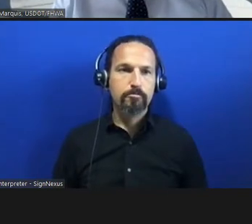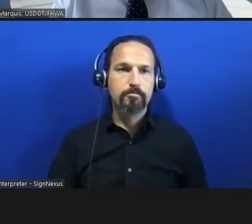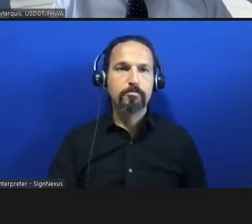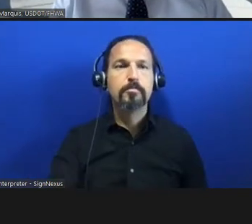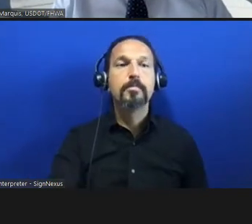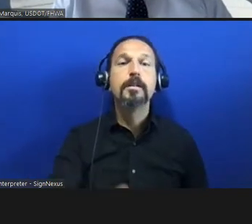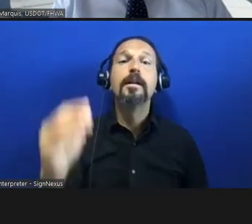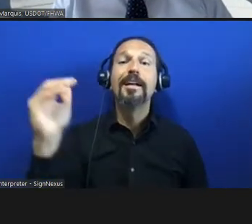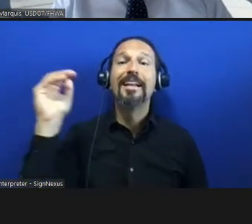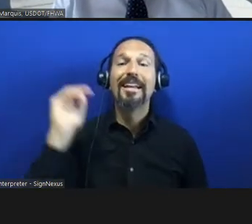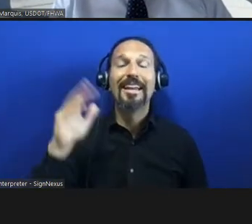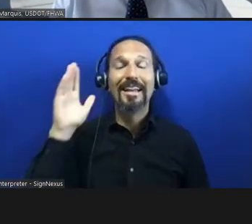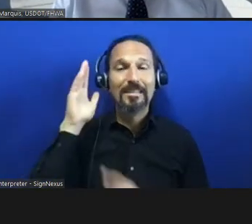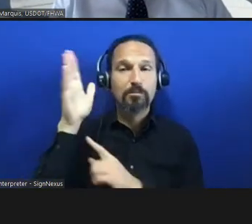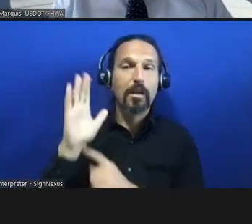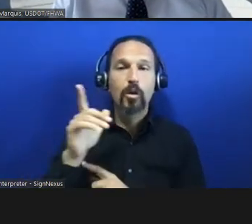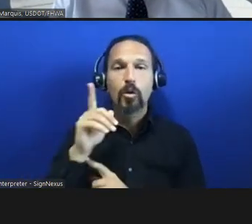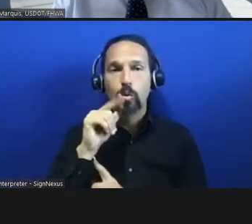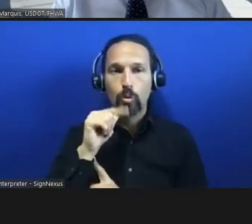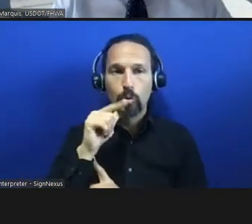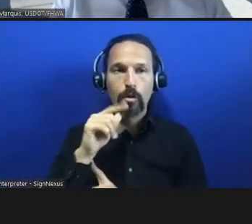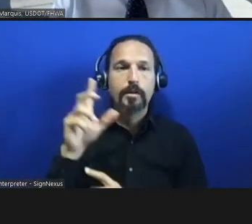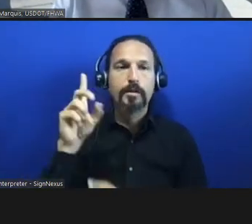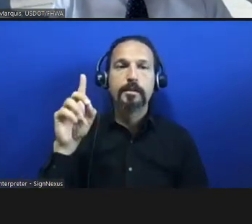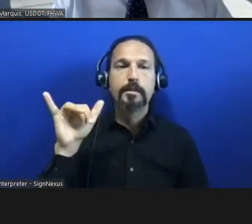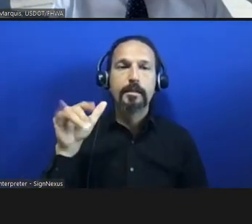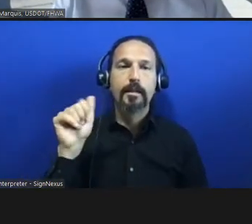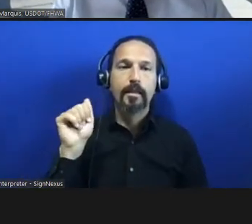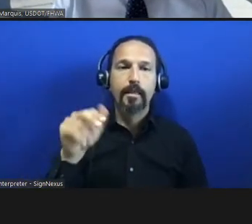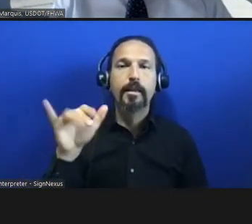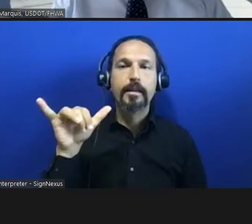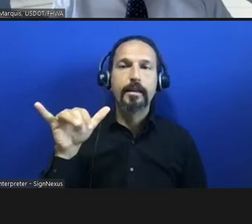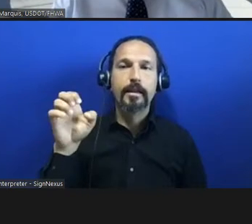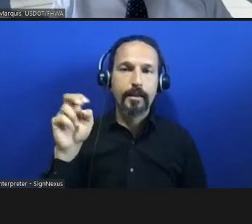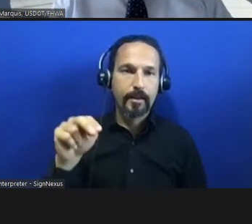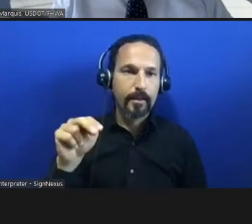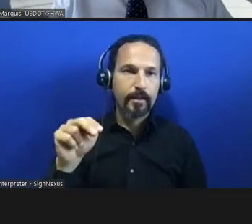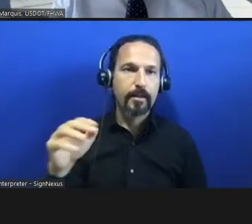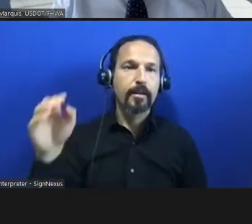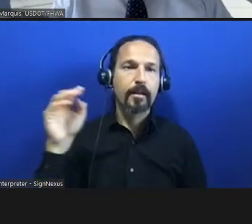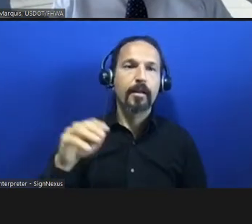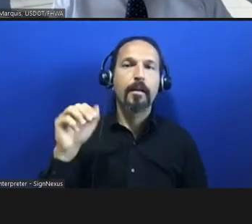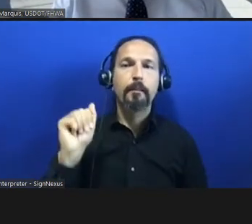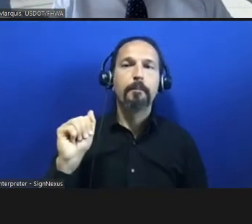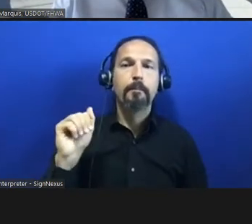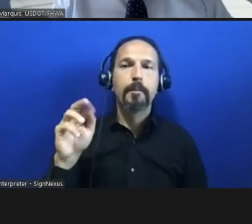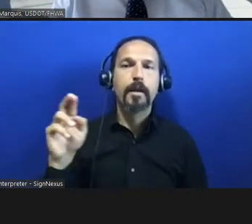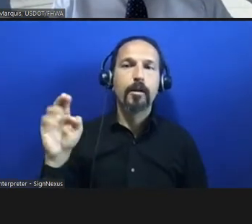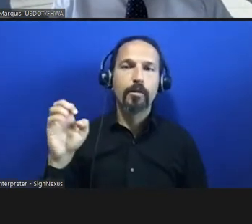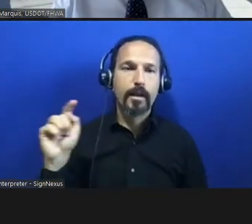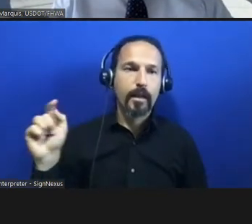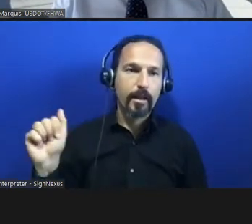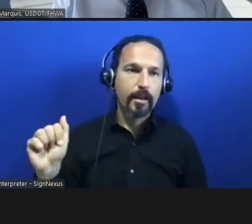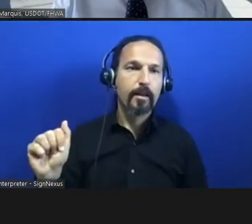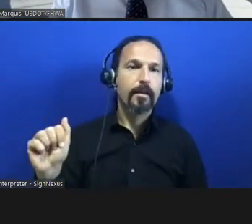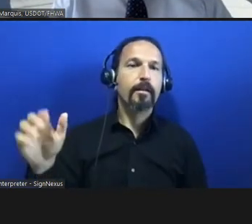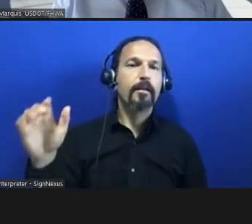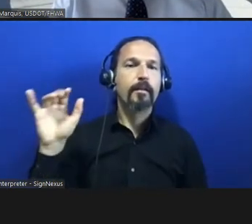our next speaker is Dylan Yen followed by Marietta Vieira